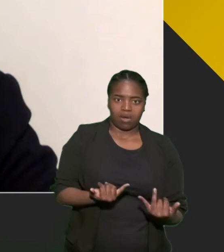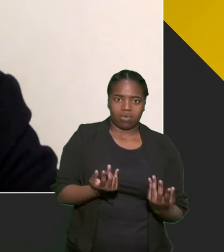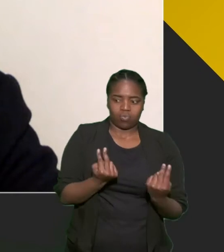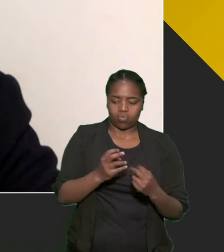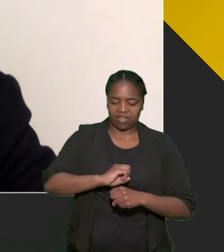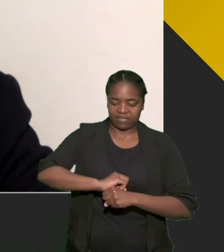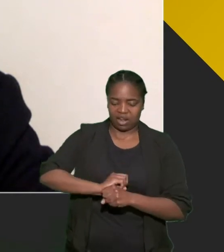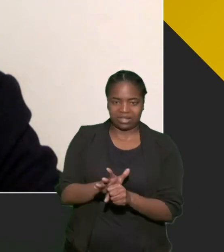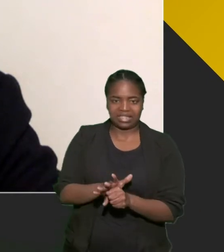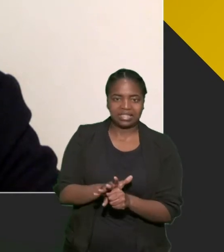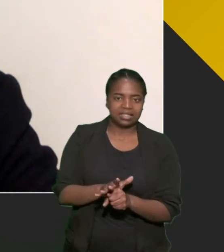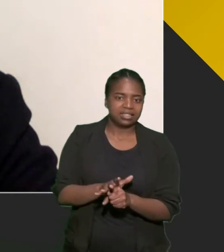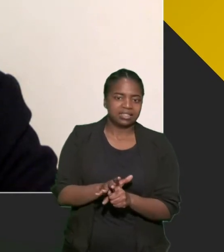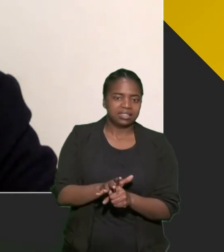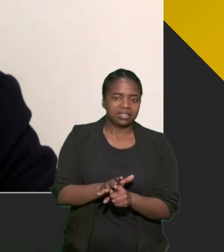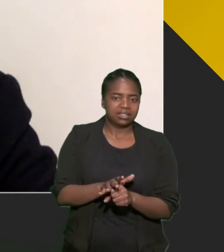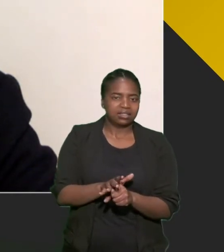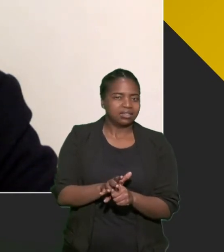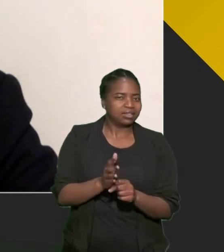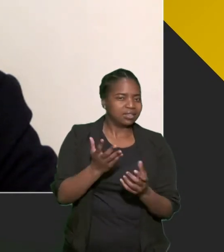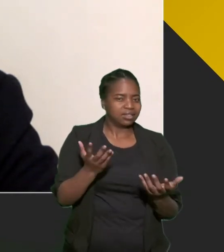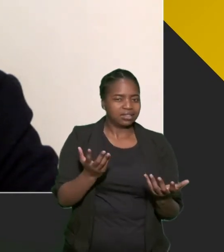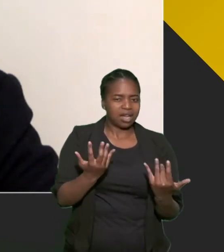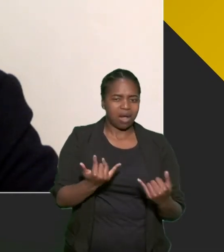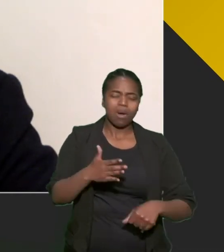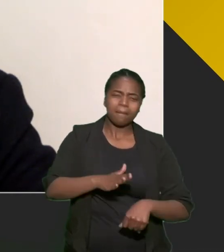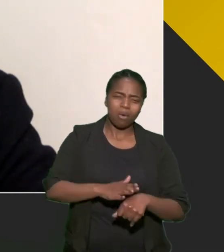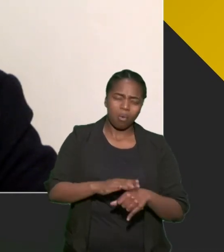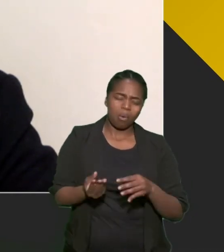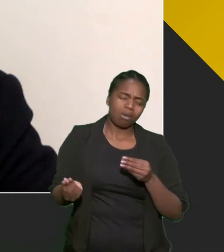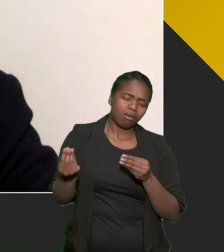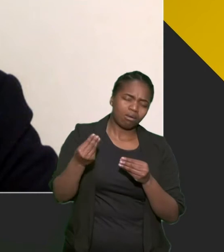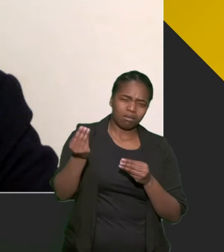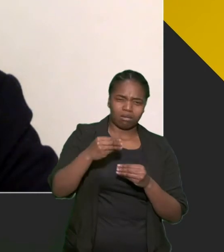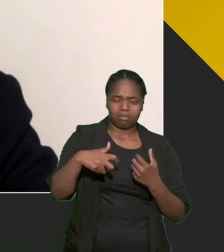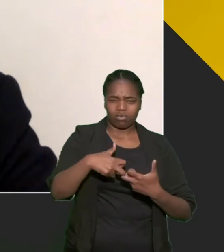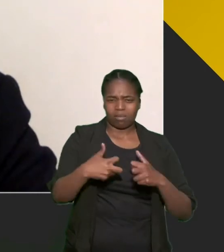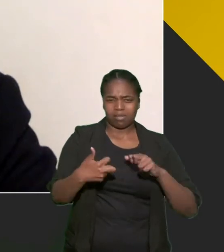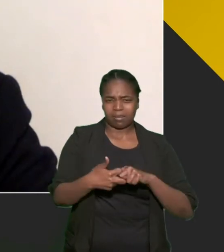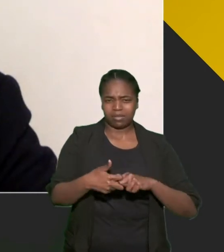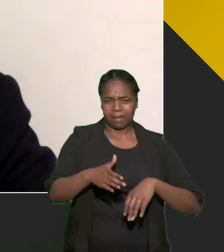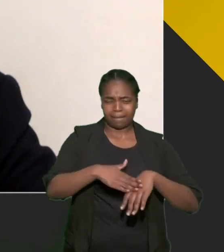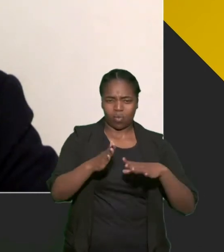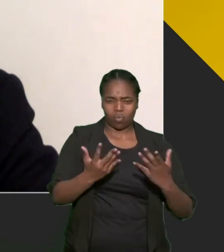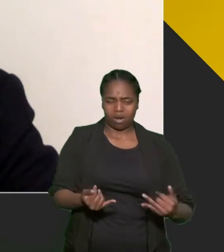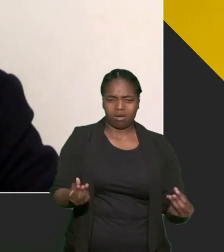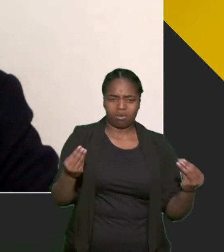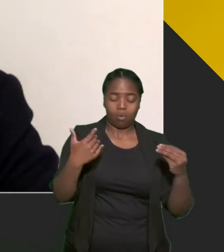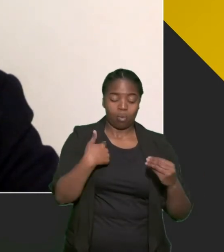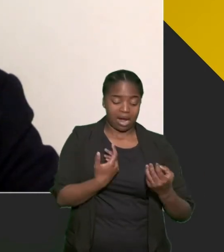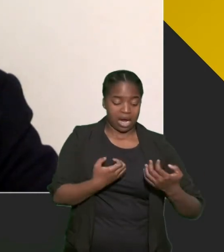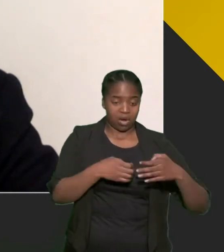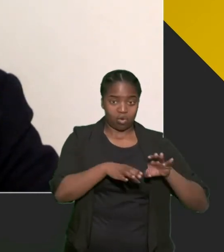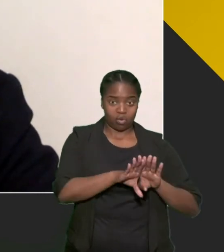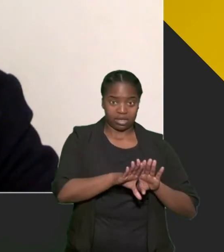picture, and then it's kind of bringing more problems for us. And that now, because of the mere fact that we had a lockdown, a lot of